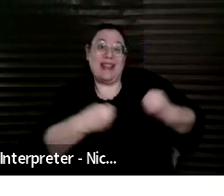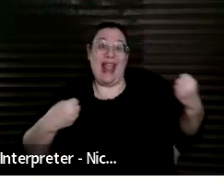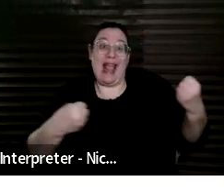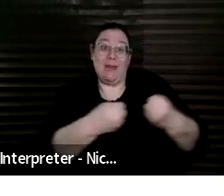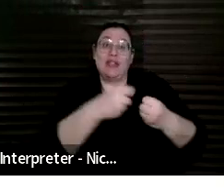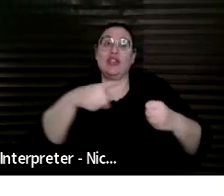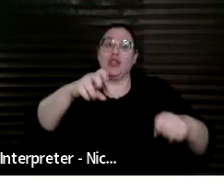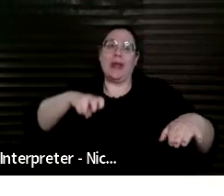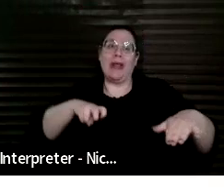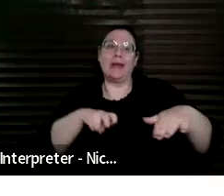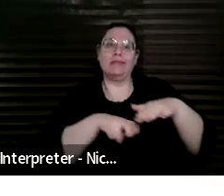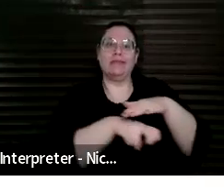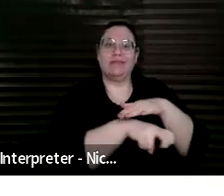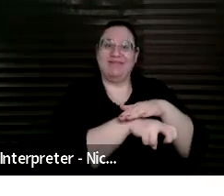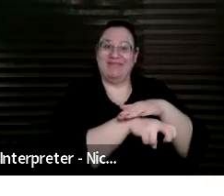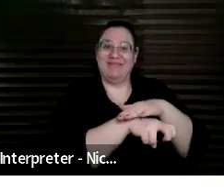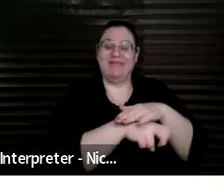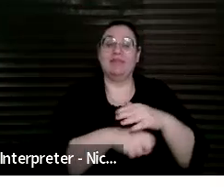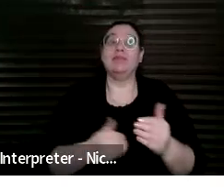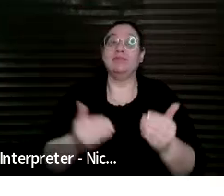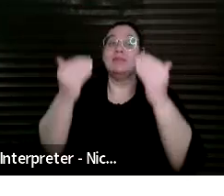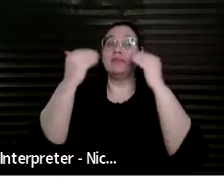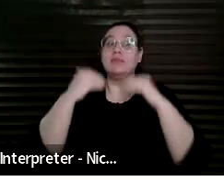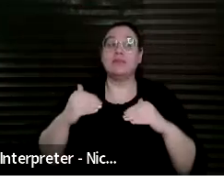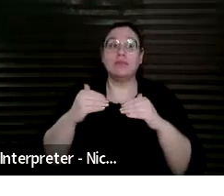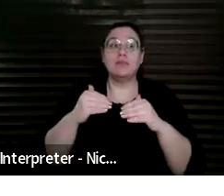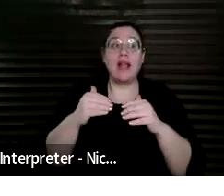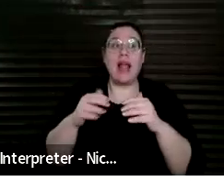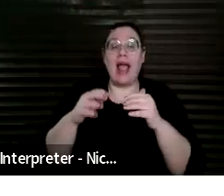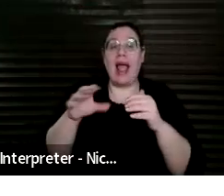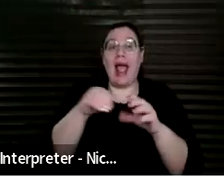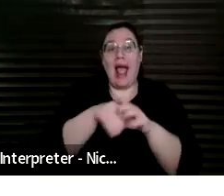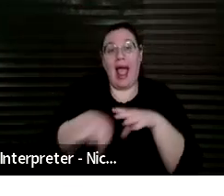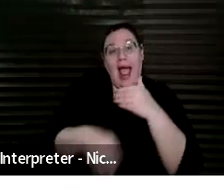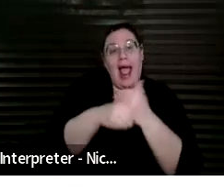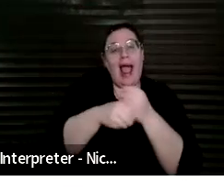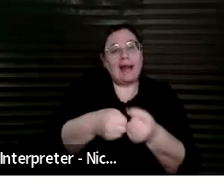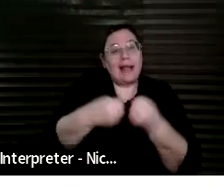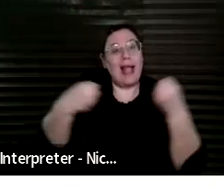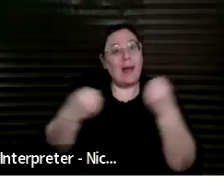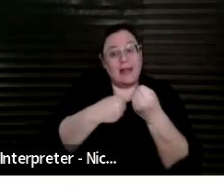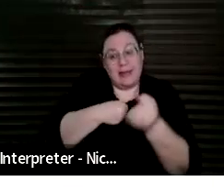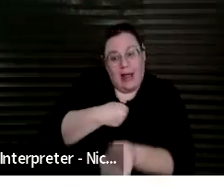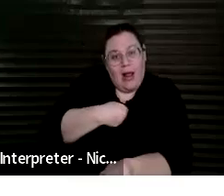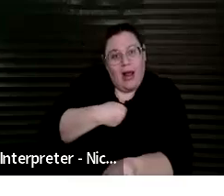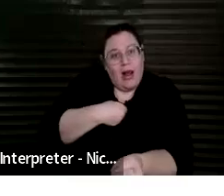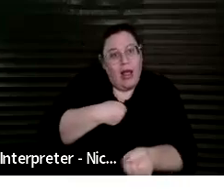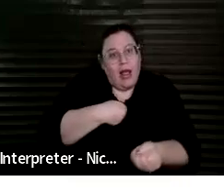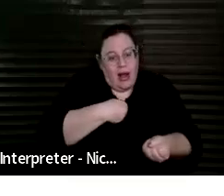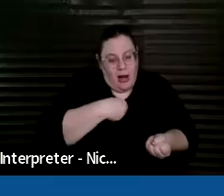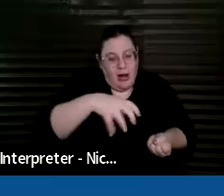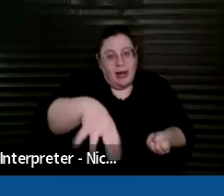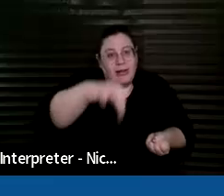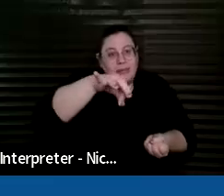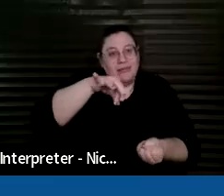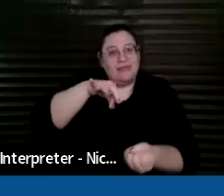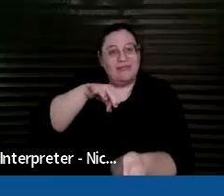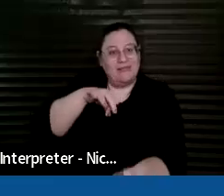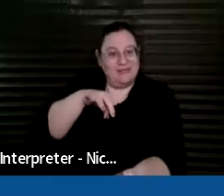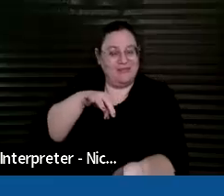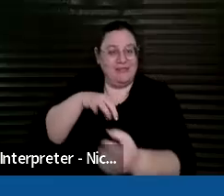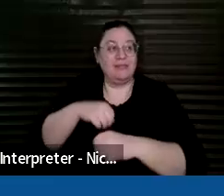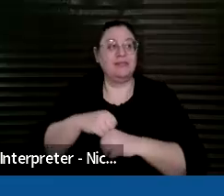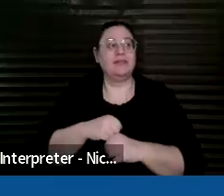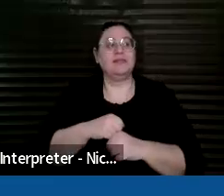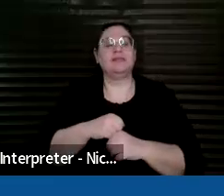countertop. Install pull-out cabinets, drawers, or shelves to bring contents to you. When